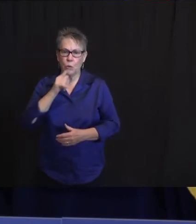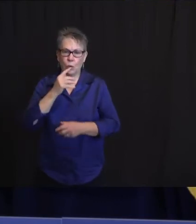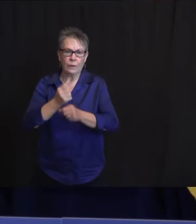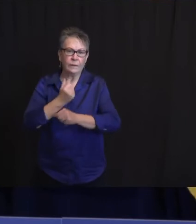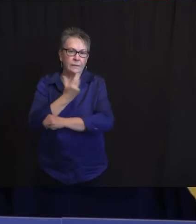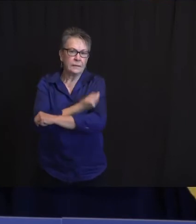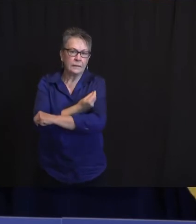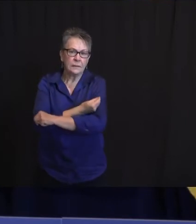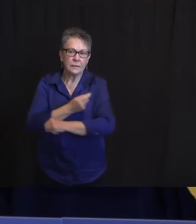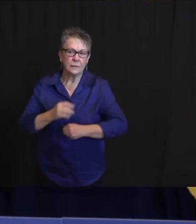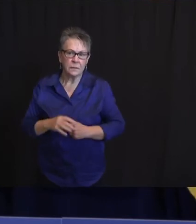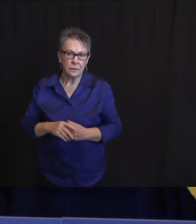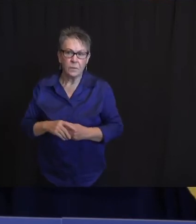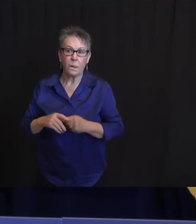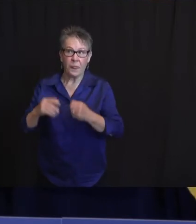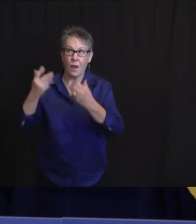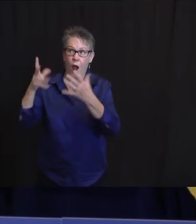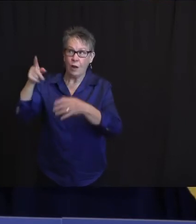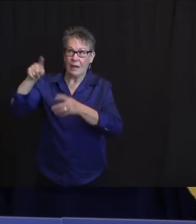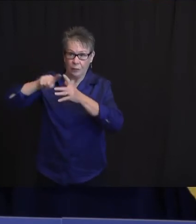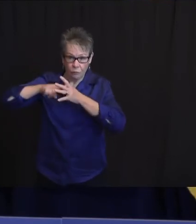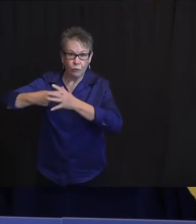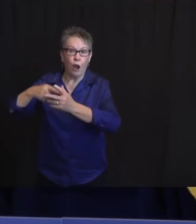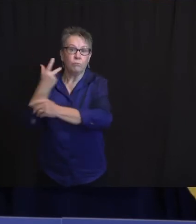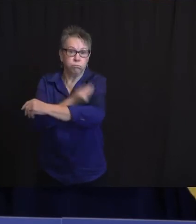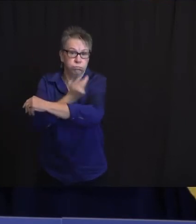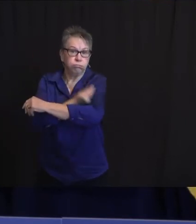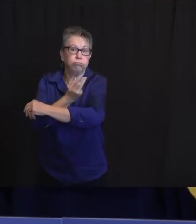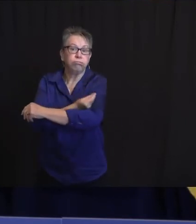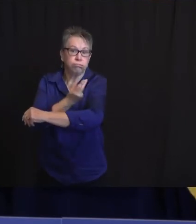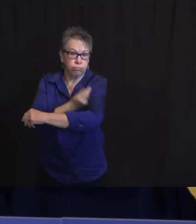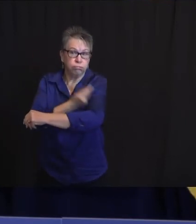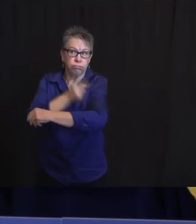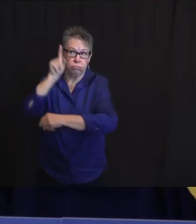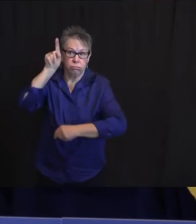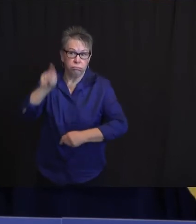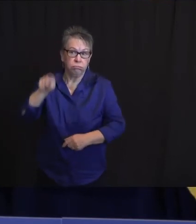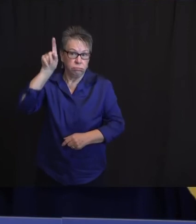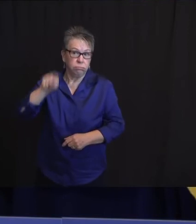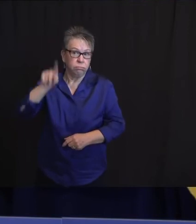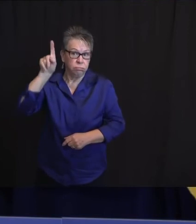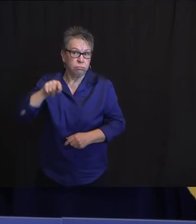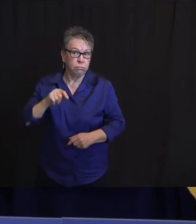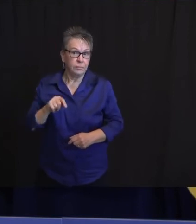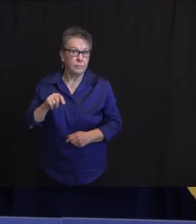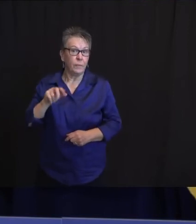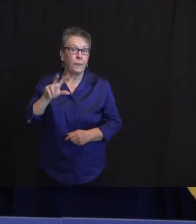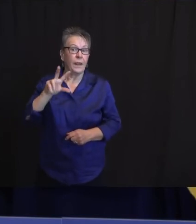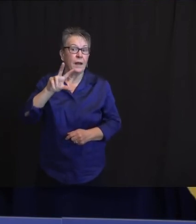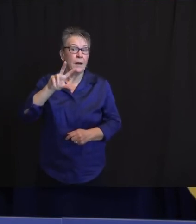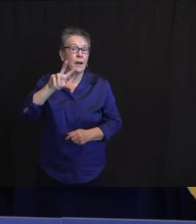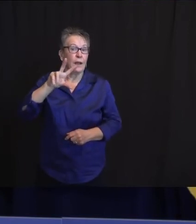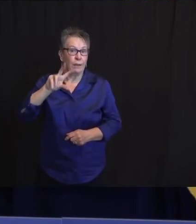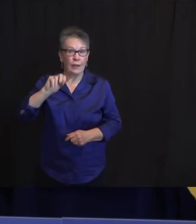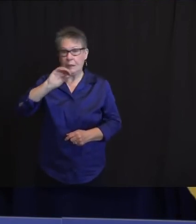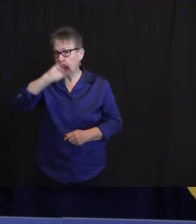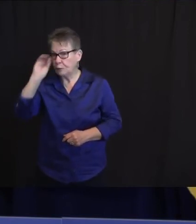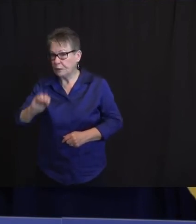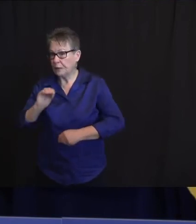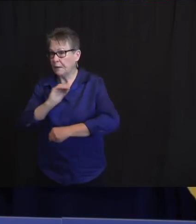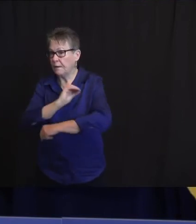have been completed in our psychiatric hospitals. 30% of the patients and 18% of the staff have